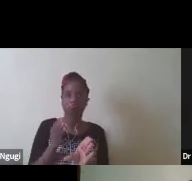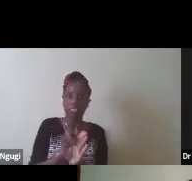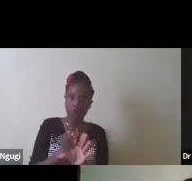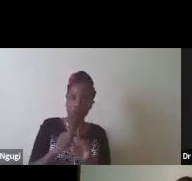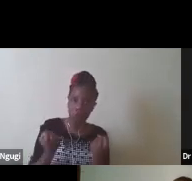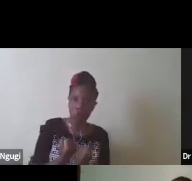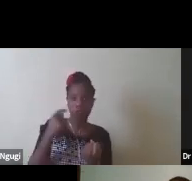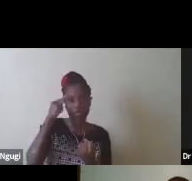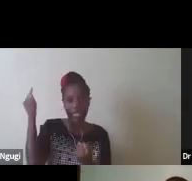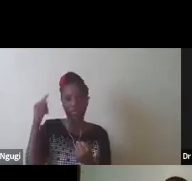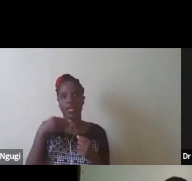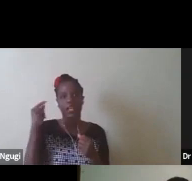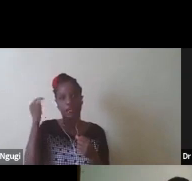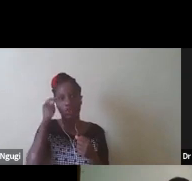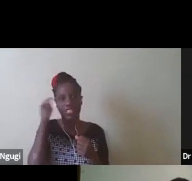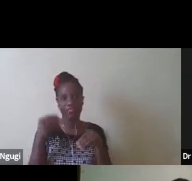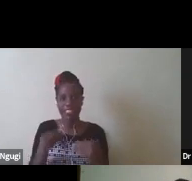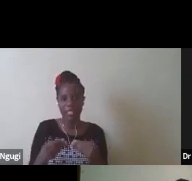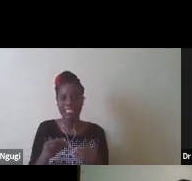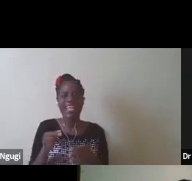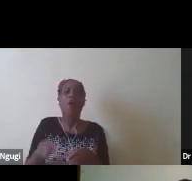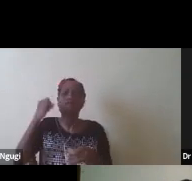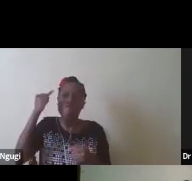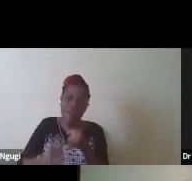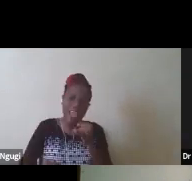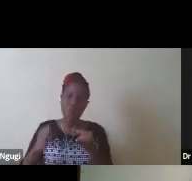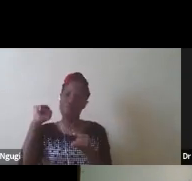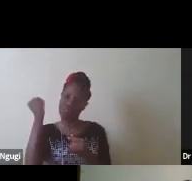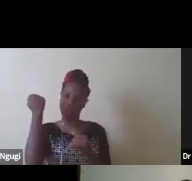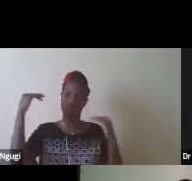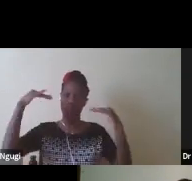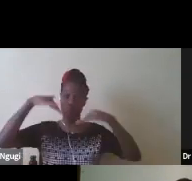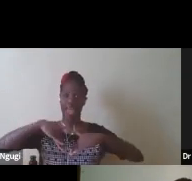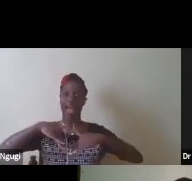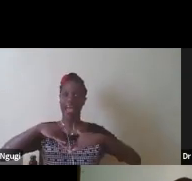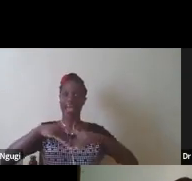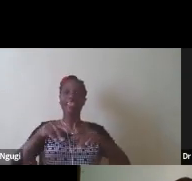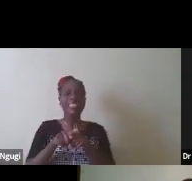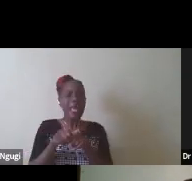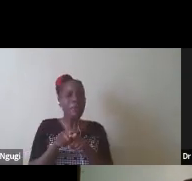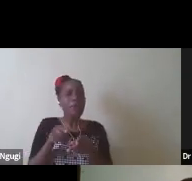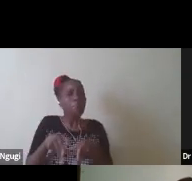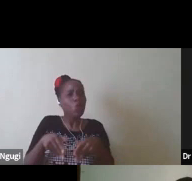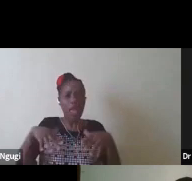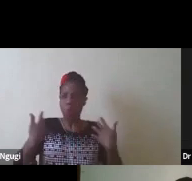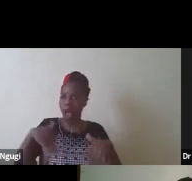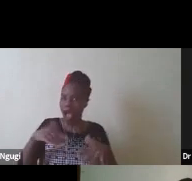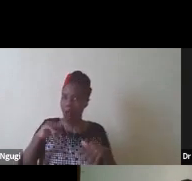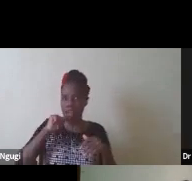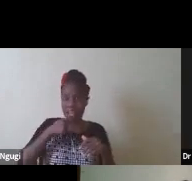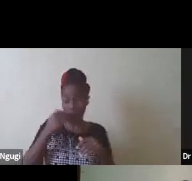are for the fifth and last webinar of this great journey we had. Of course, remember last month we were celebrating the Mental Health Awareness